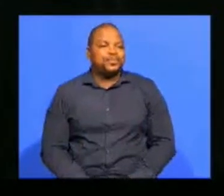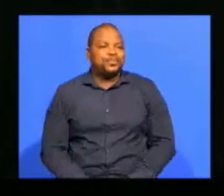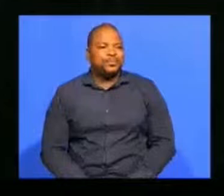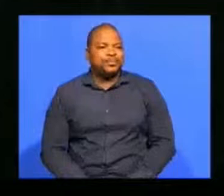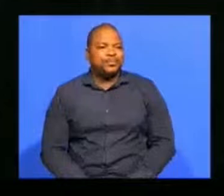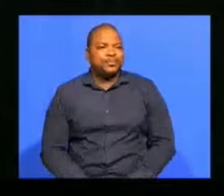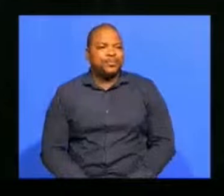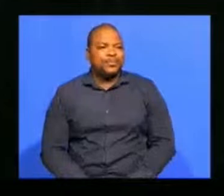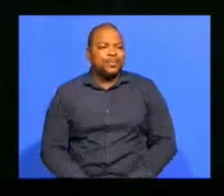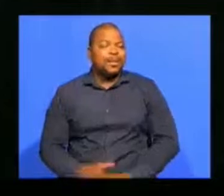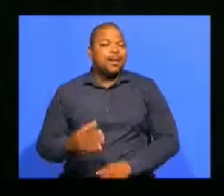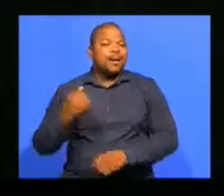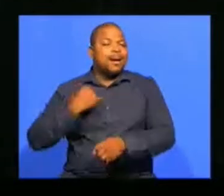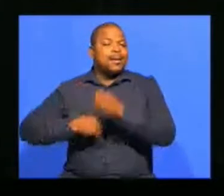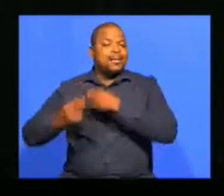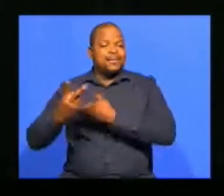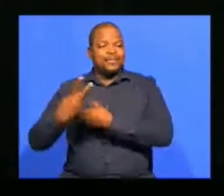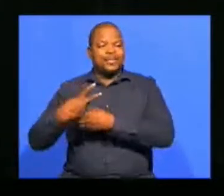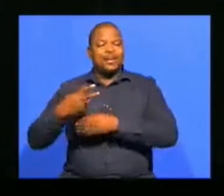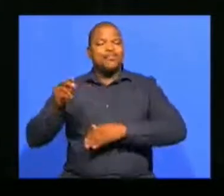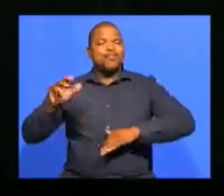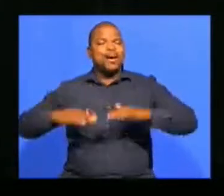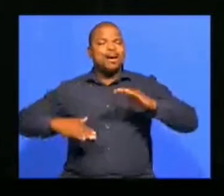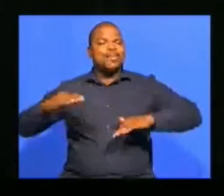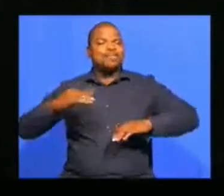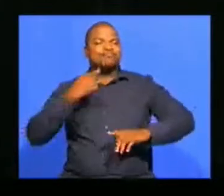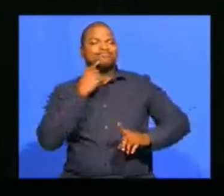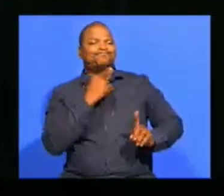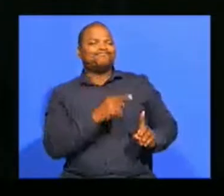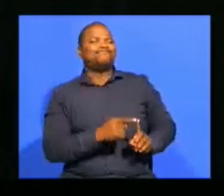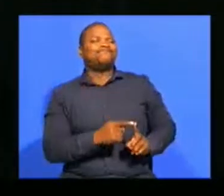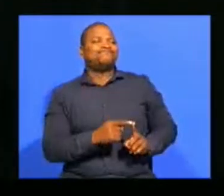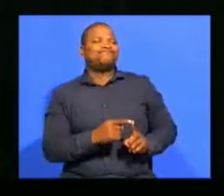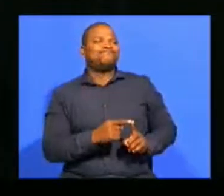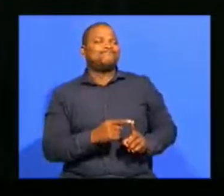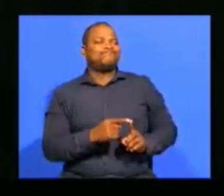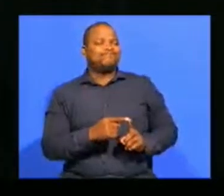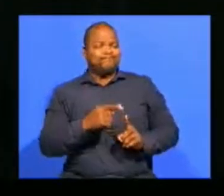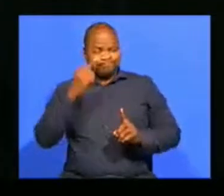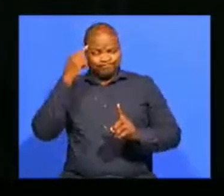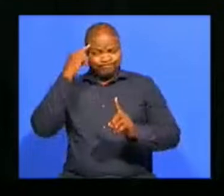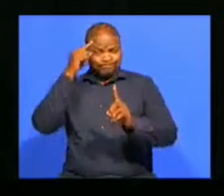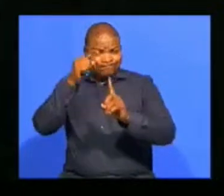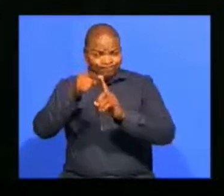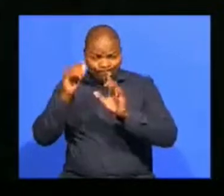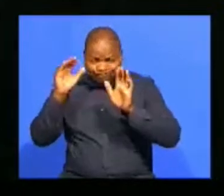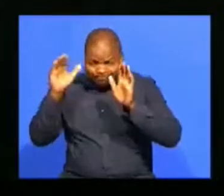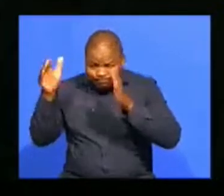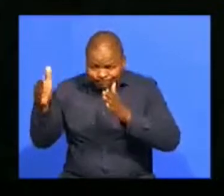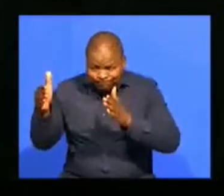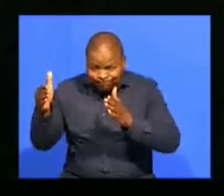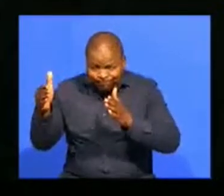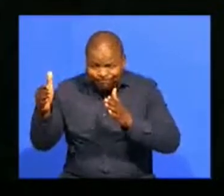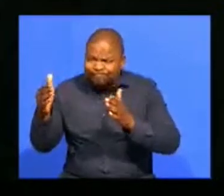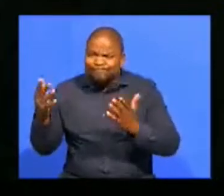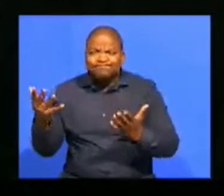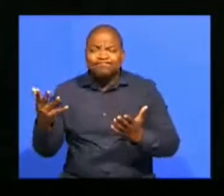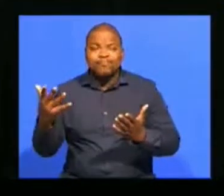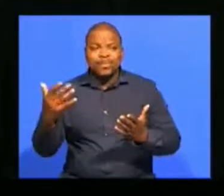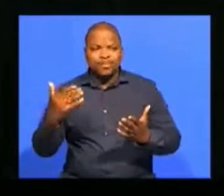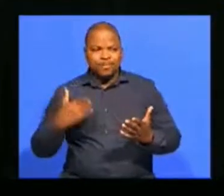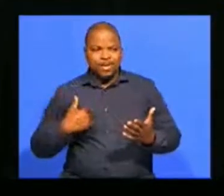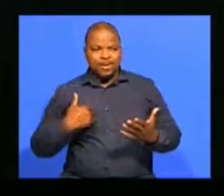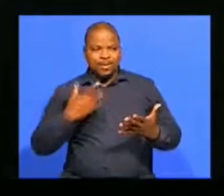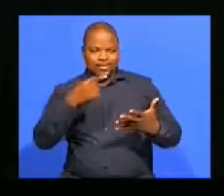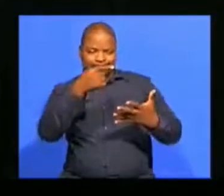During the last year's visit to the Bahamas, what are the priorities that we focused on? I articulated them